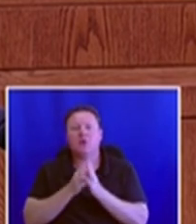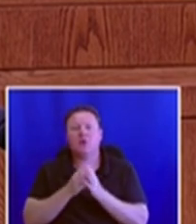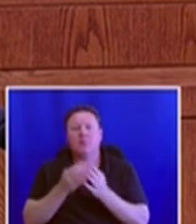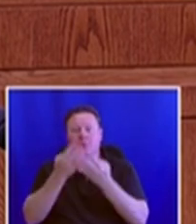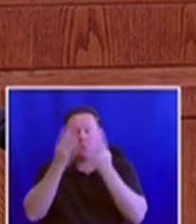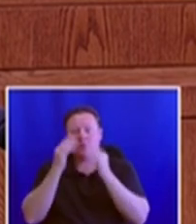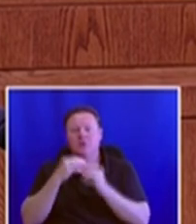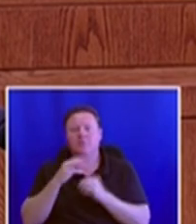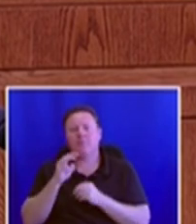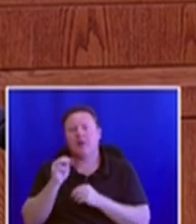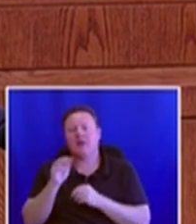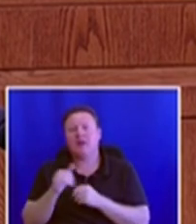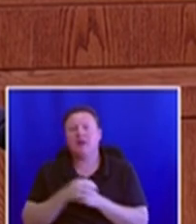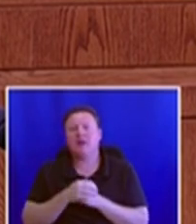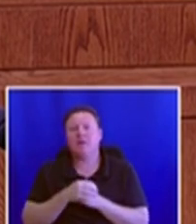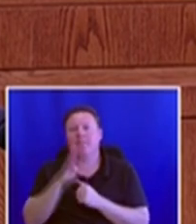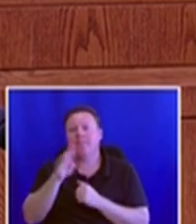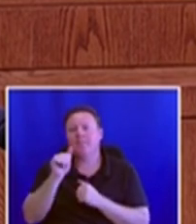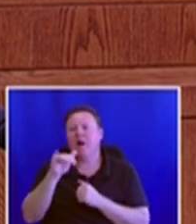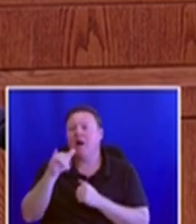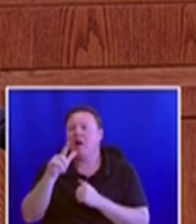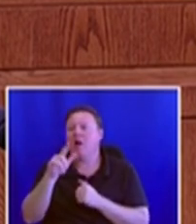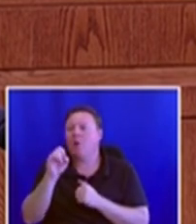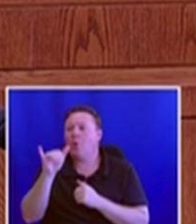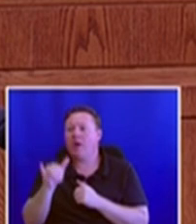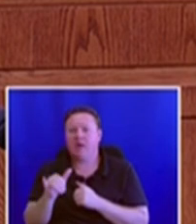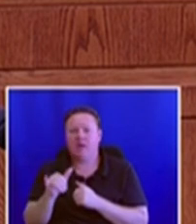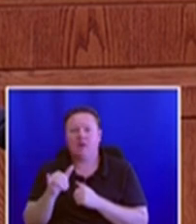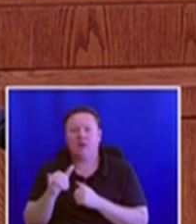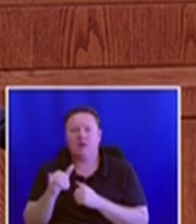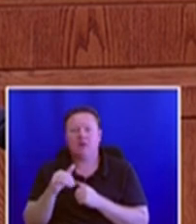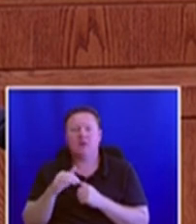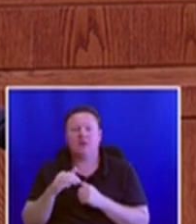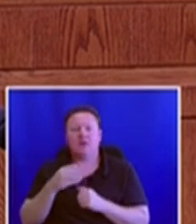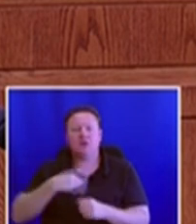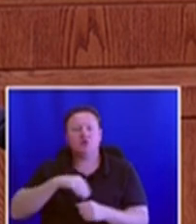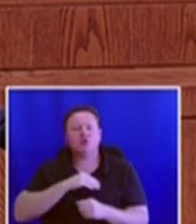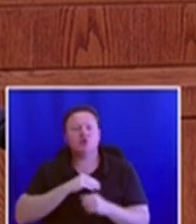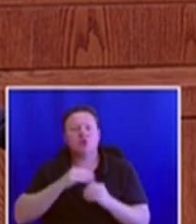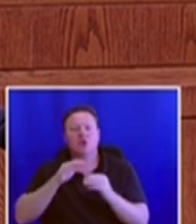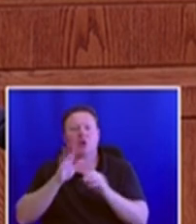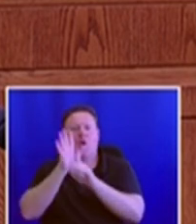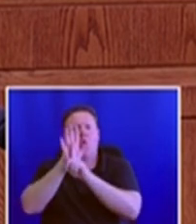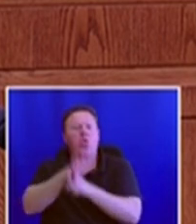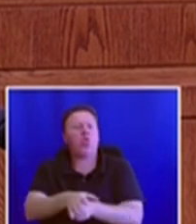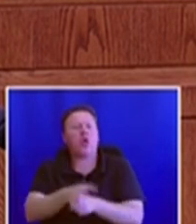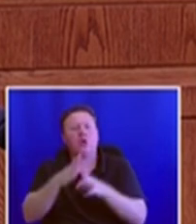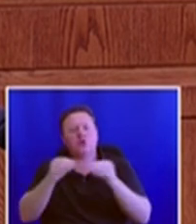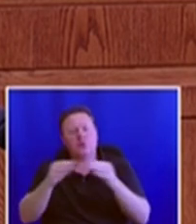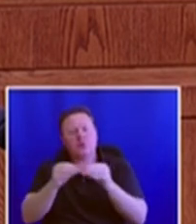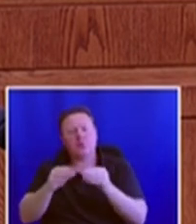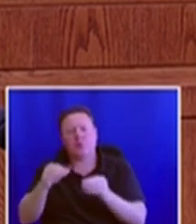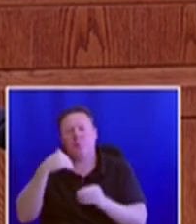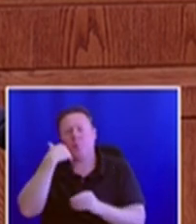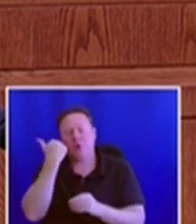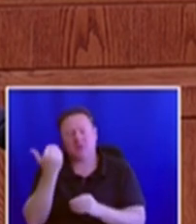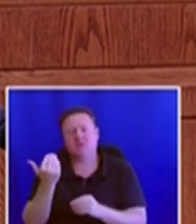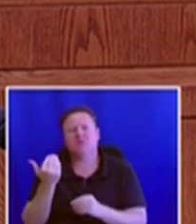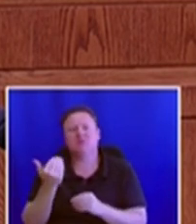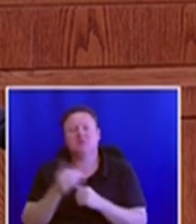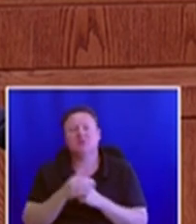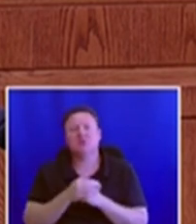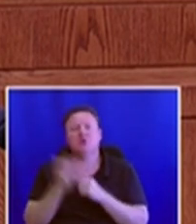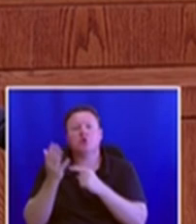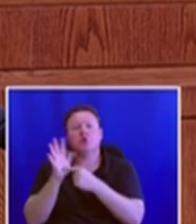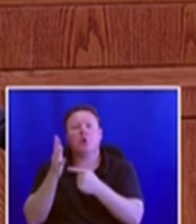Wavaloi, whose determined struggle against gender discrimination is truly a testament